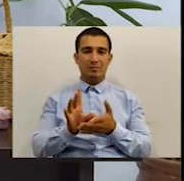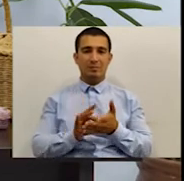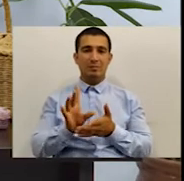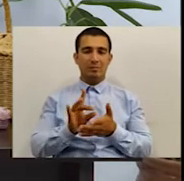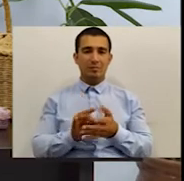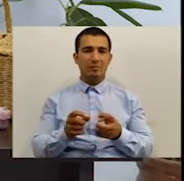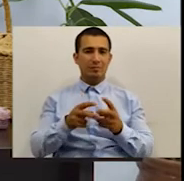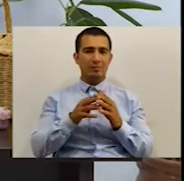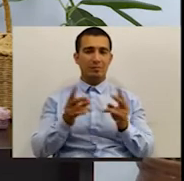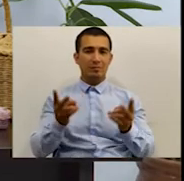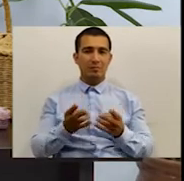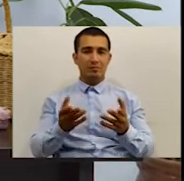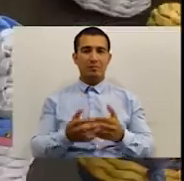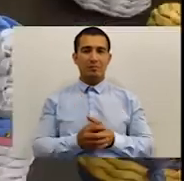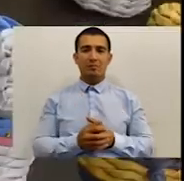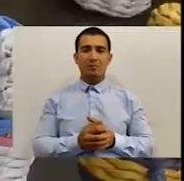Tasini